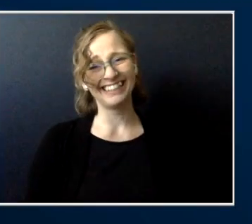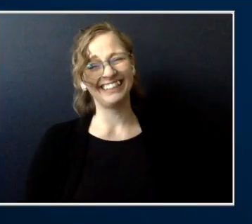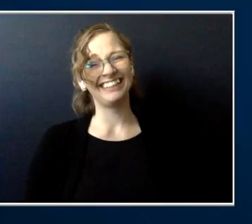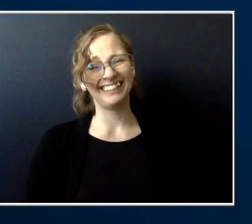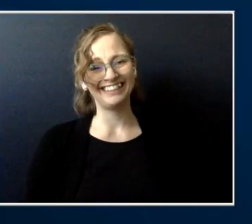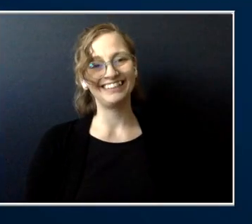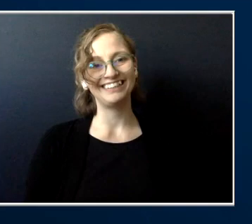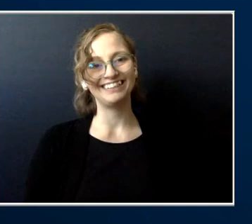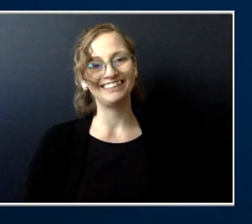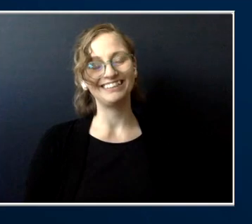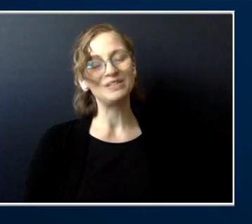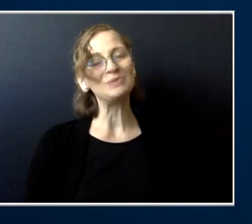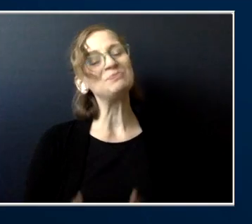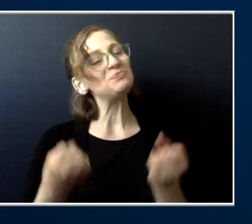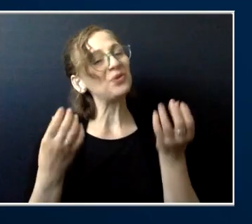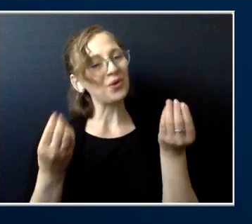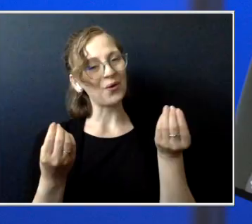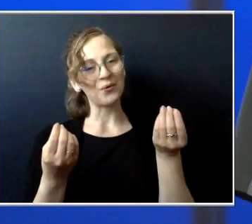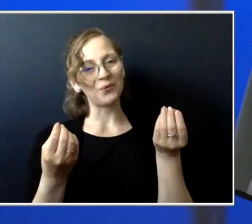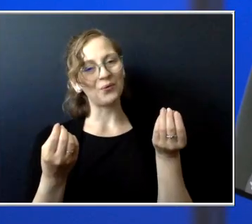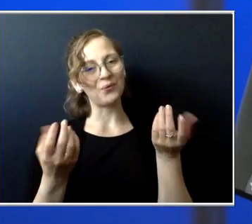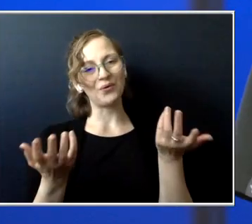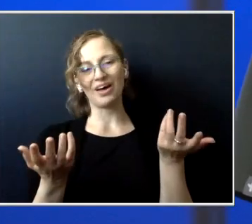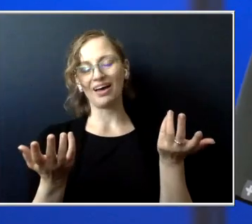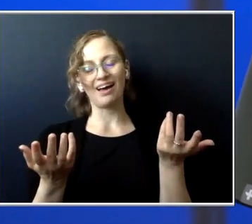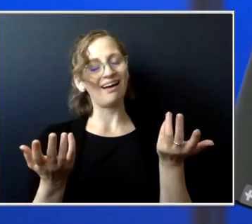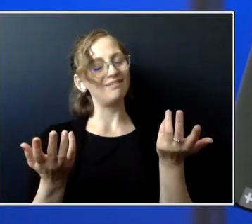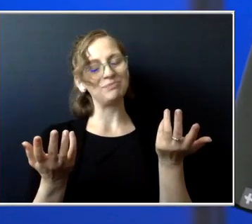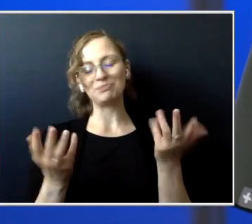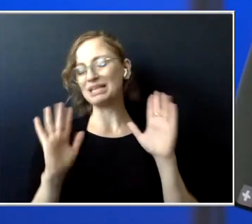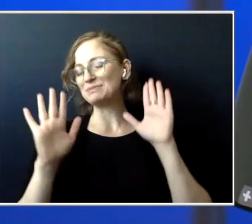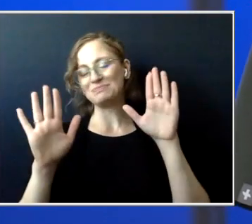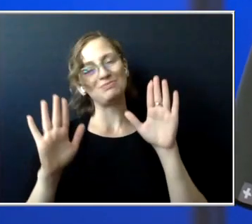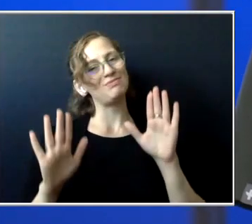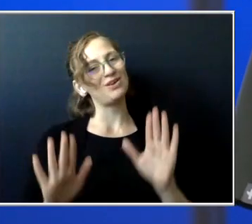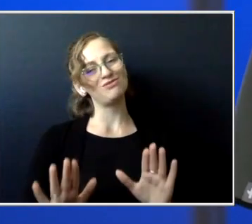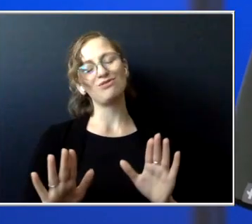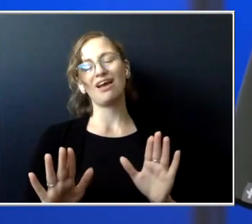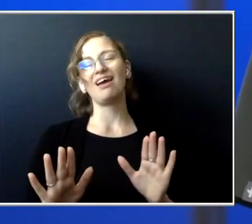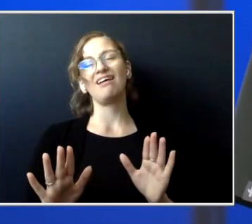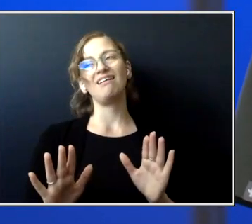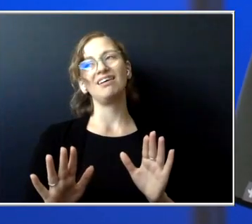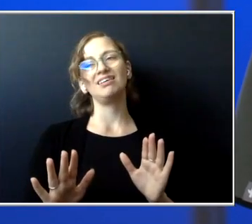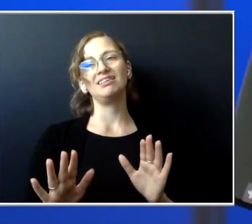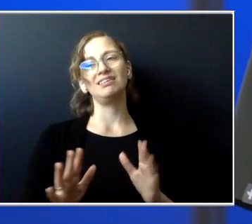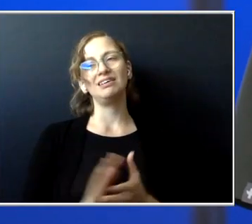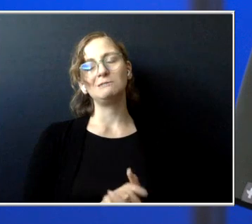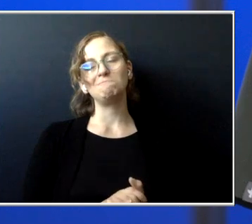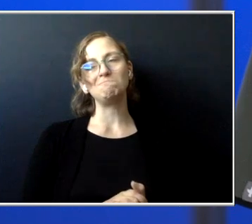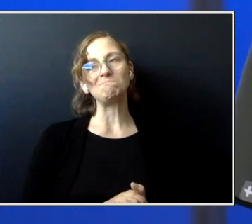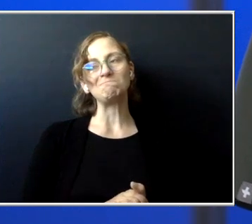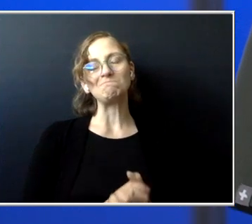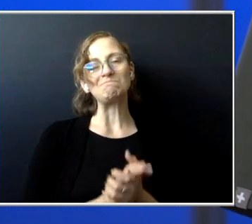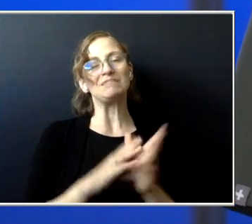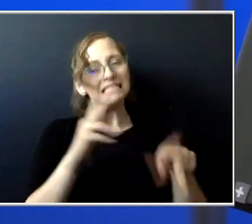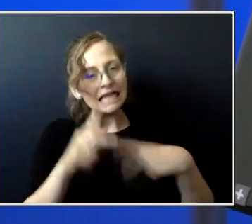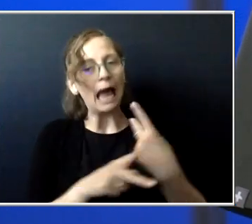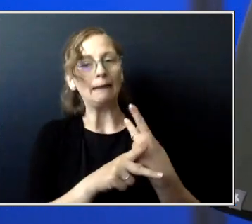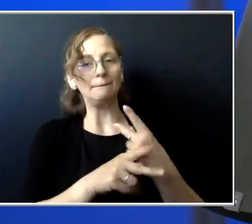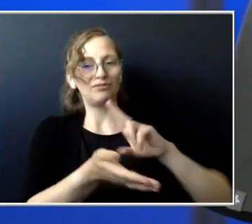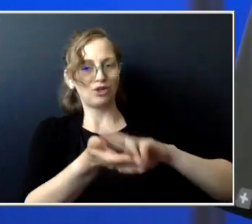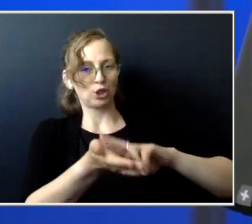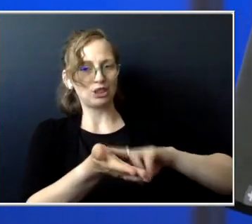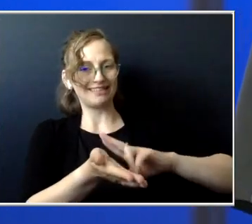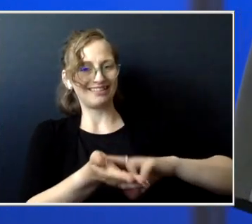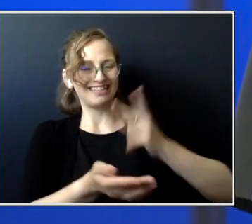So it's been a really great, it's a really great type of nursing, just to kind of see that progression